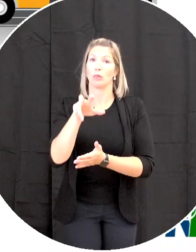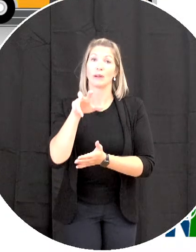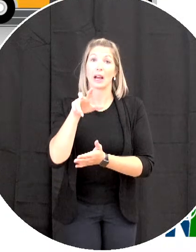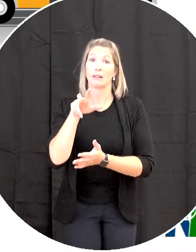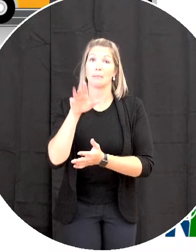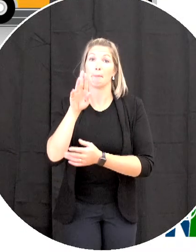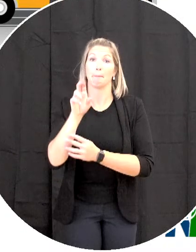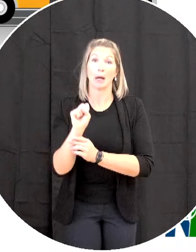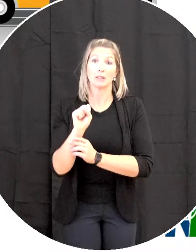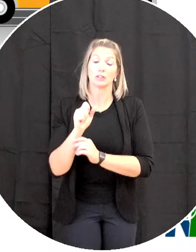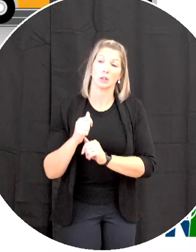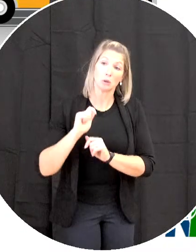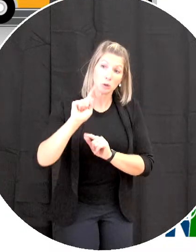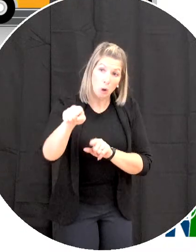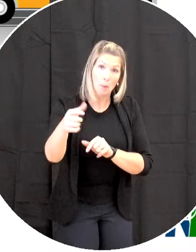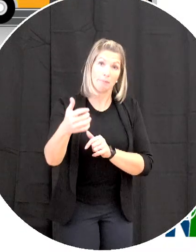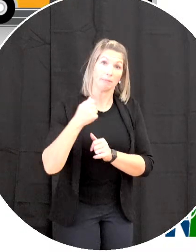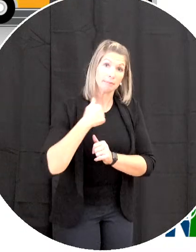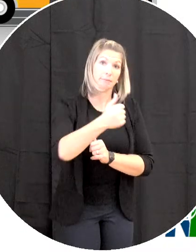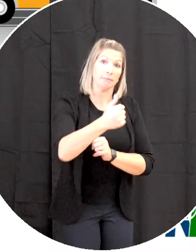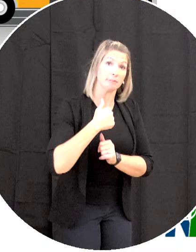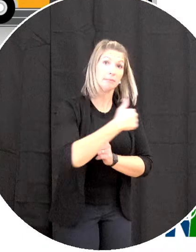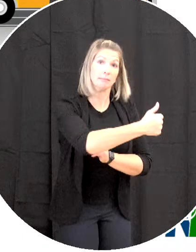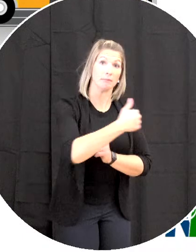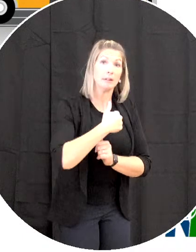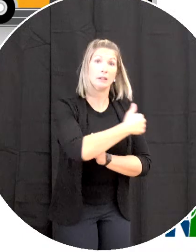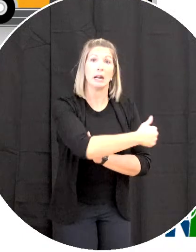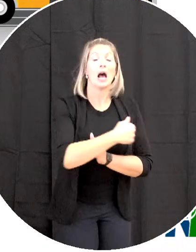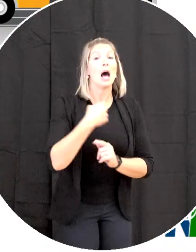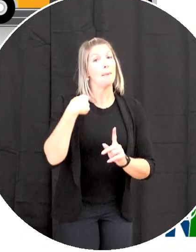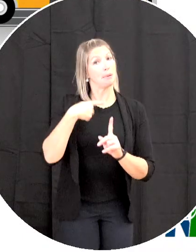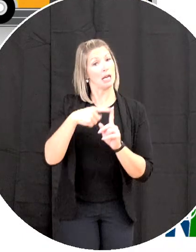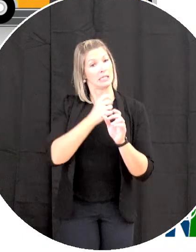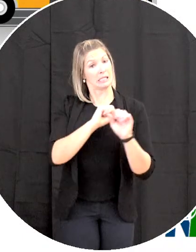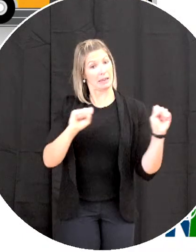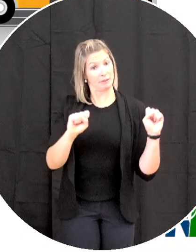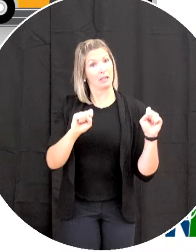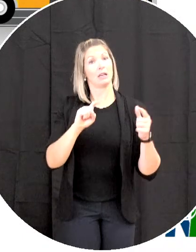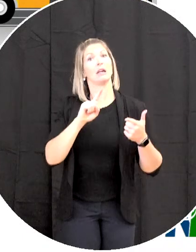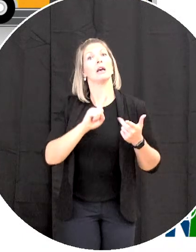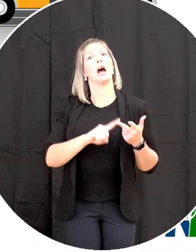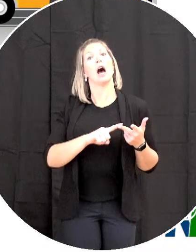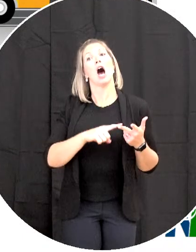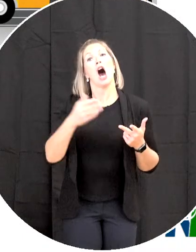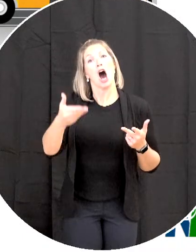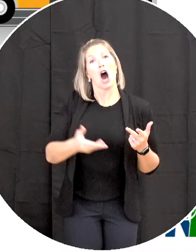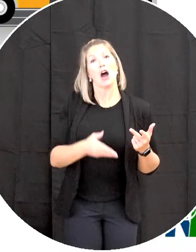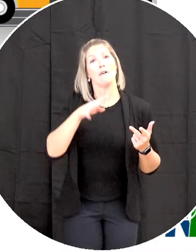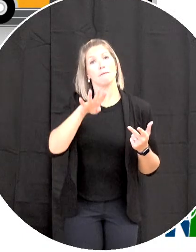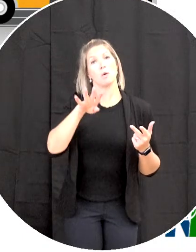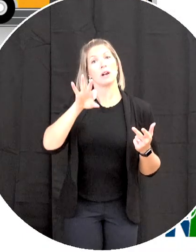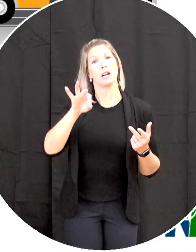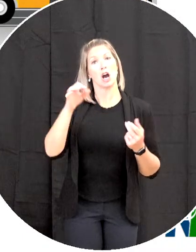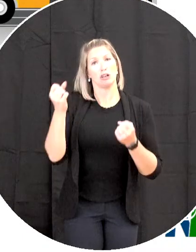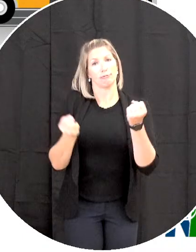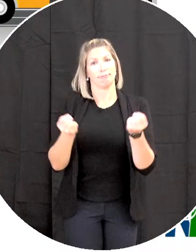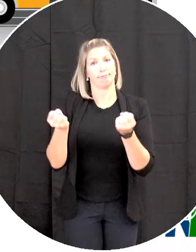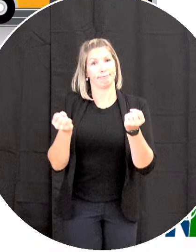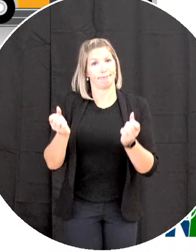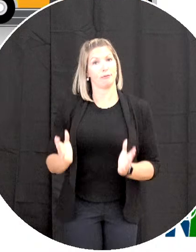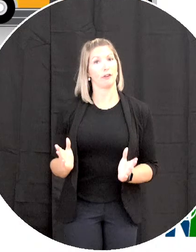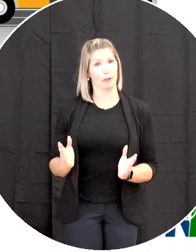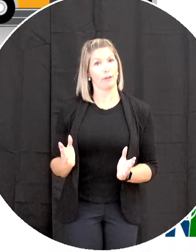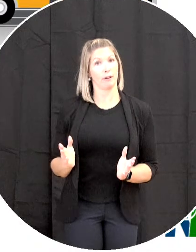stops, all of which had to be looked at from a safety perspective. Hired 49 drivers in our process.